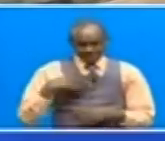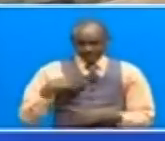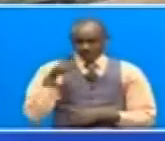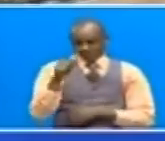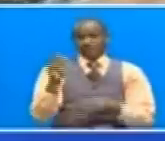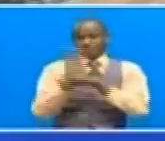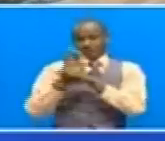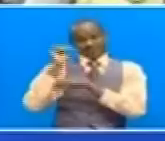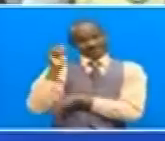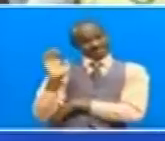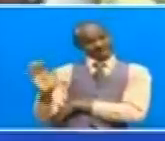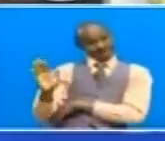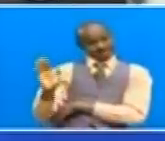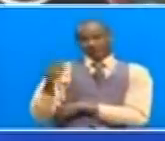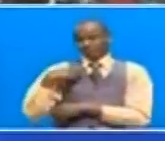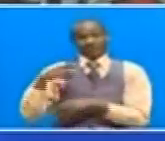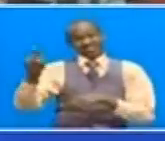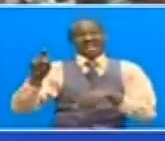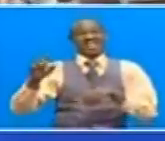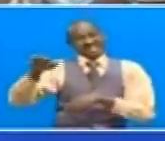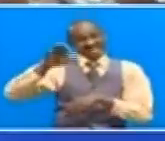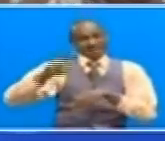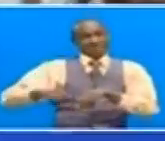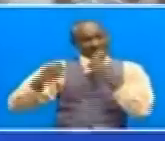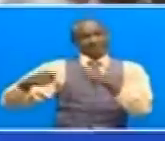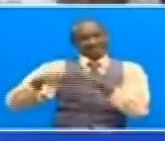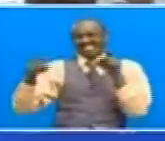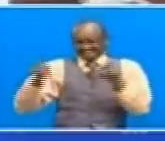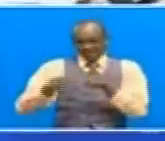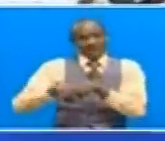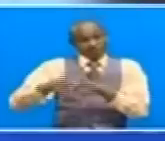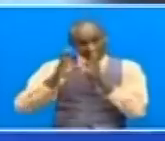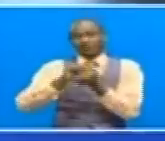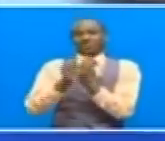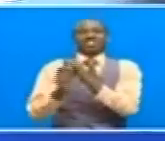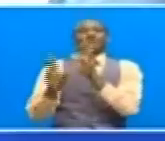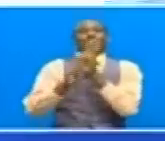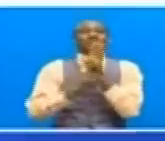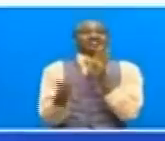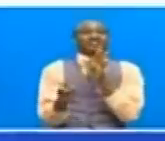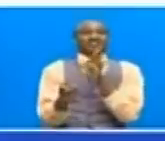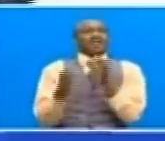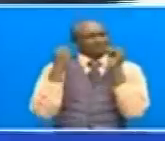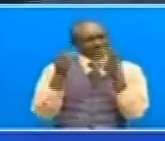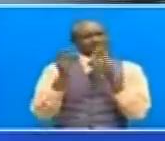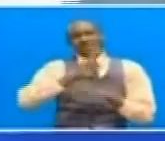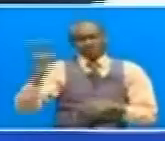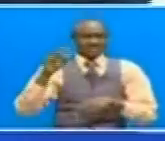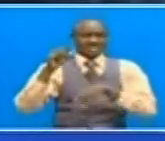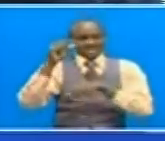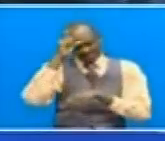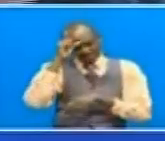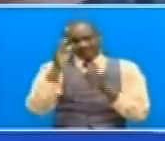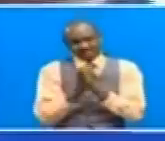his Burundian counterpart, Pierre Nkurunziza, for a similar change of the rules. Many Western governments, including